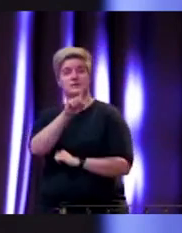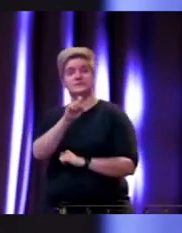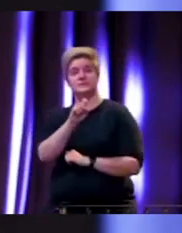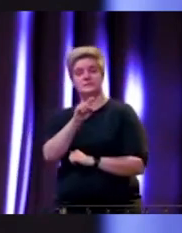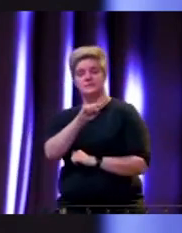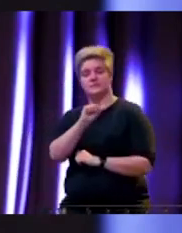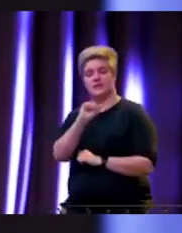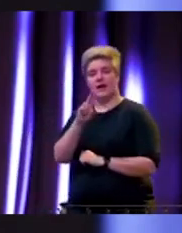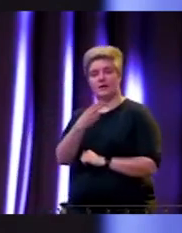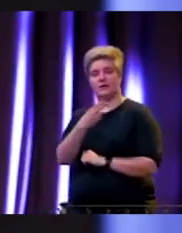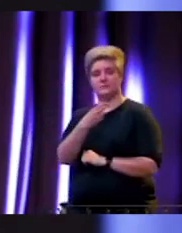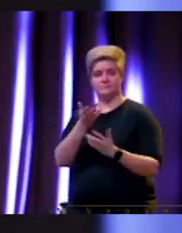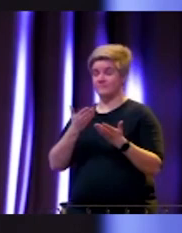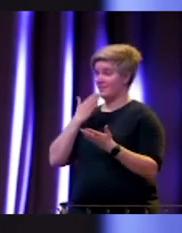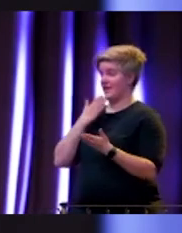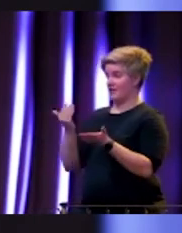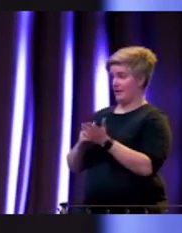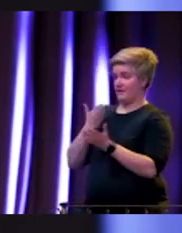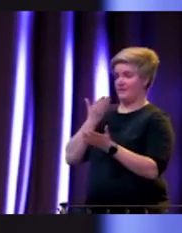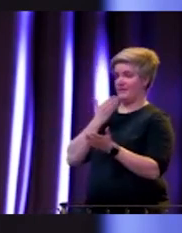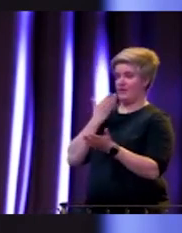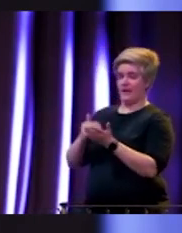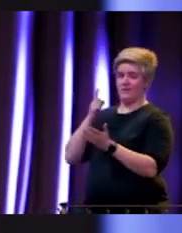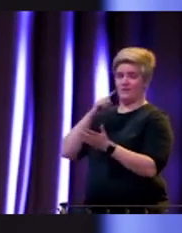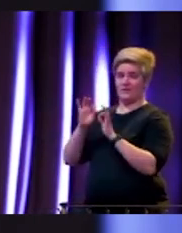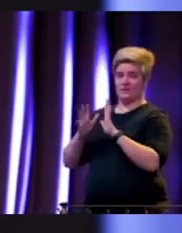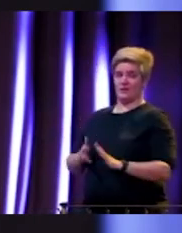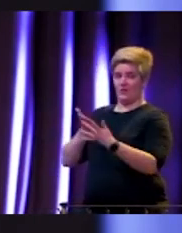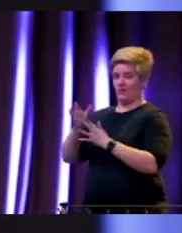Thank you. And thank you again to our amazing interpreters from Chicago Hearing